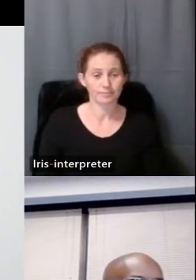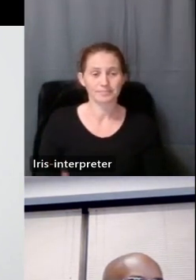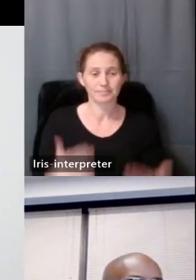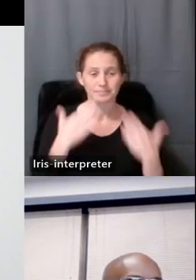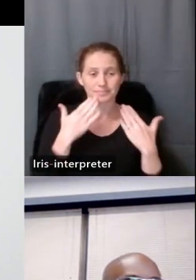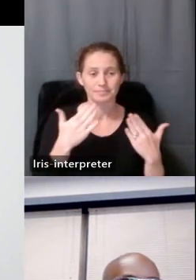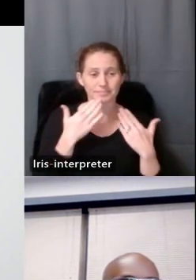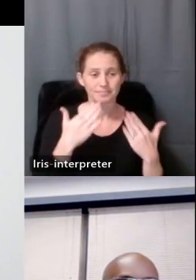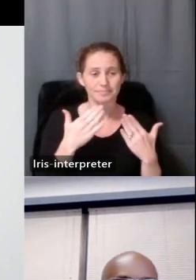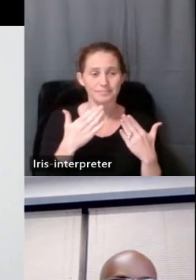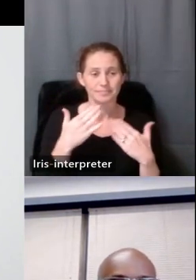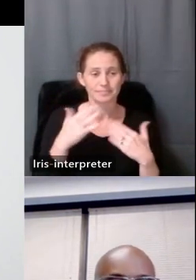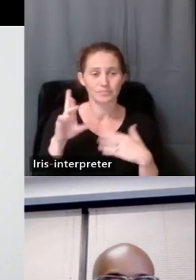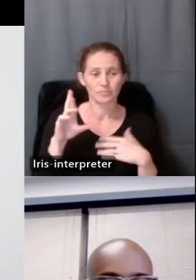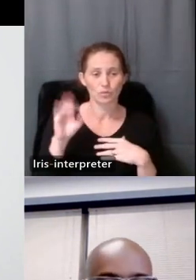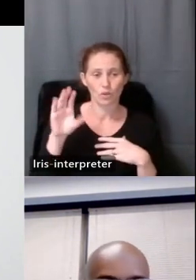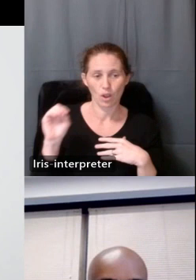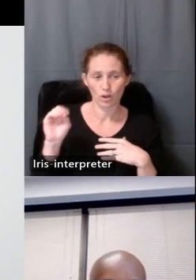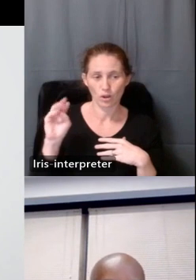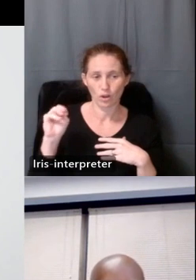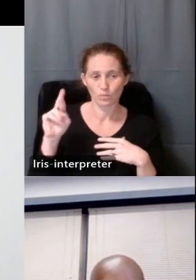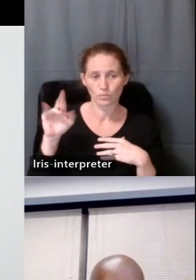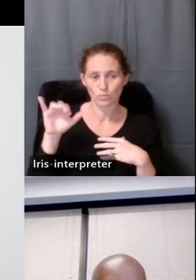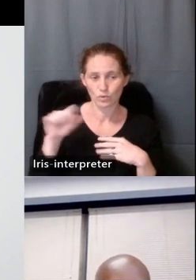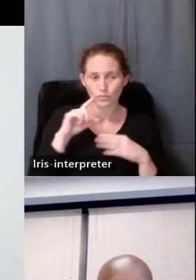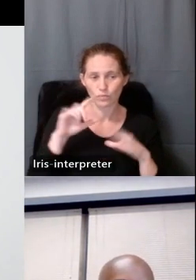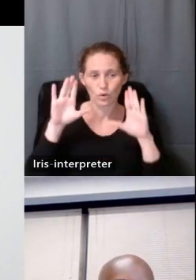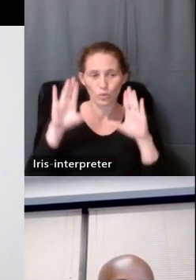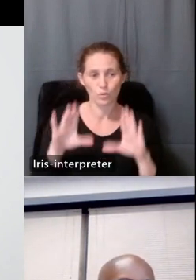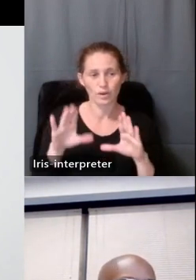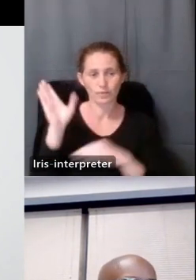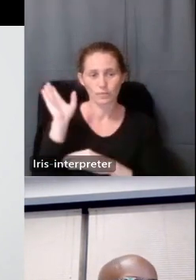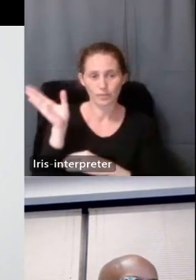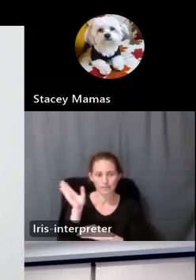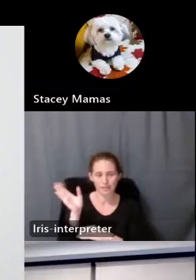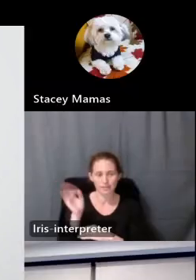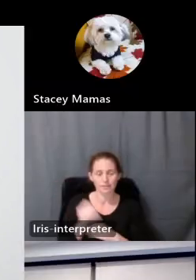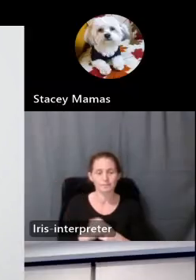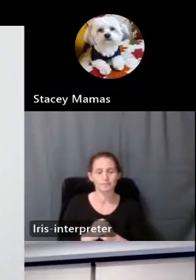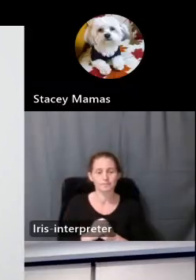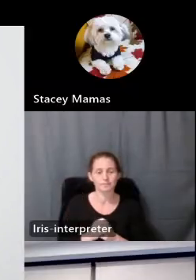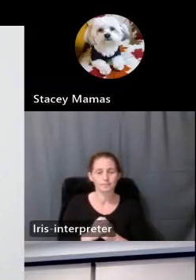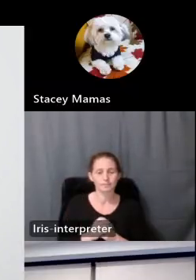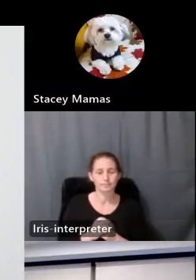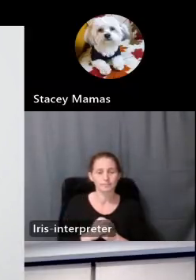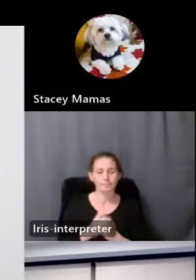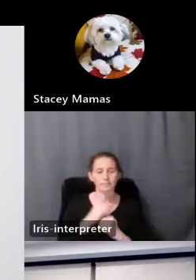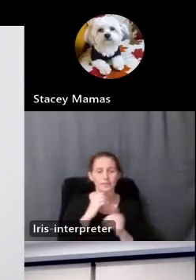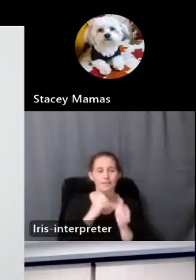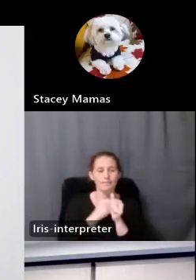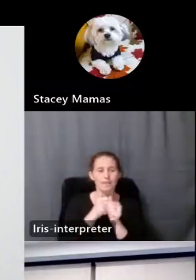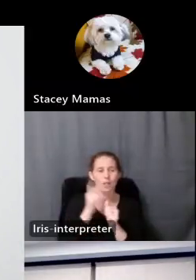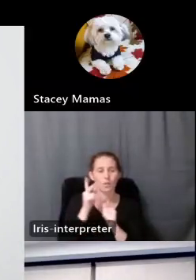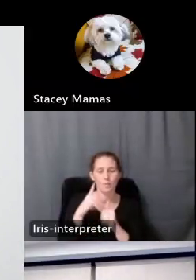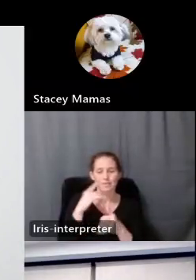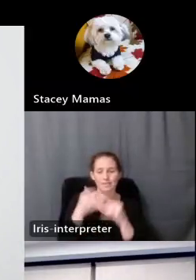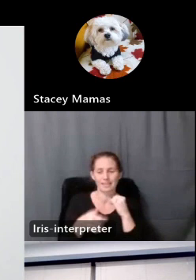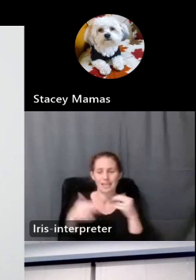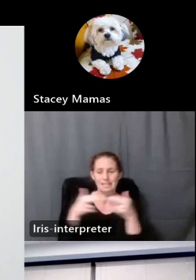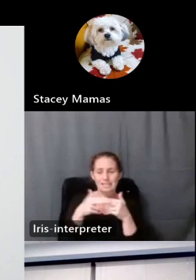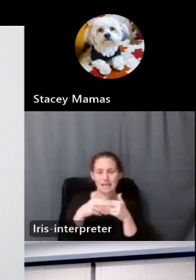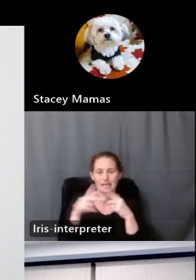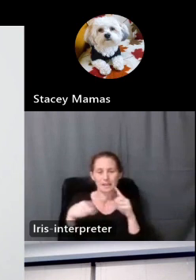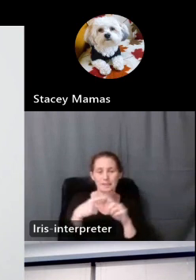Thank you, Rocco and Morris, for a wonderful presentation. And just to follow up on the last slide there about